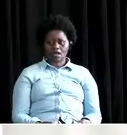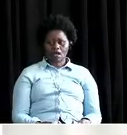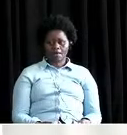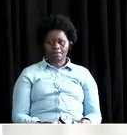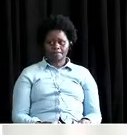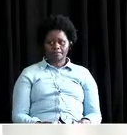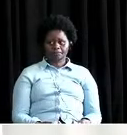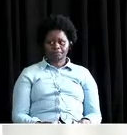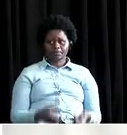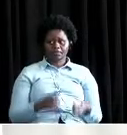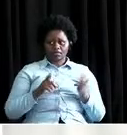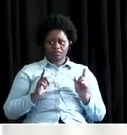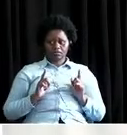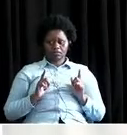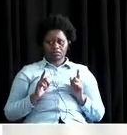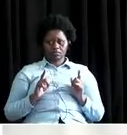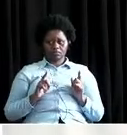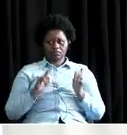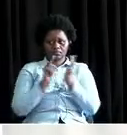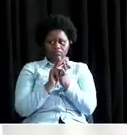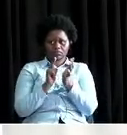Let's allow Njomane to finish, please.